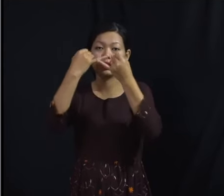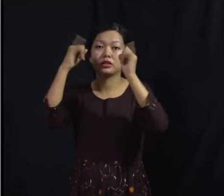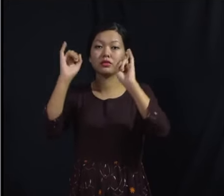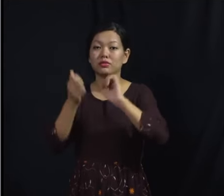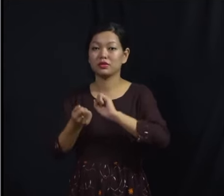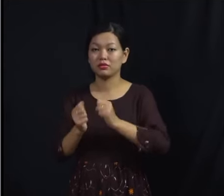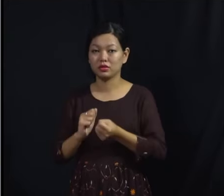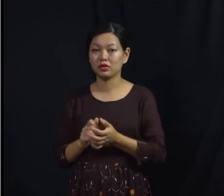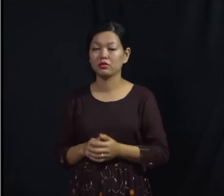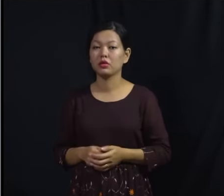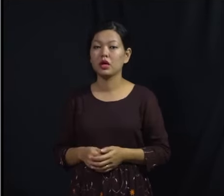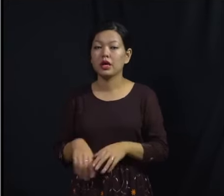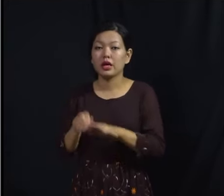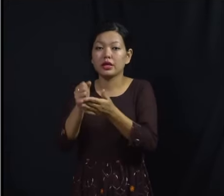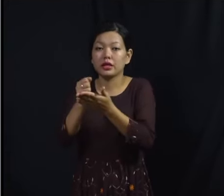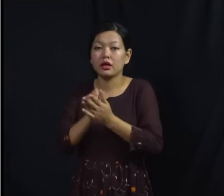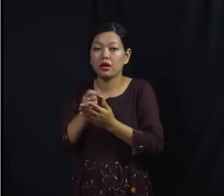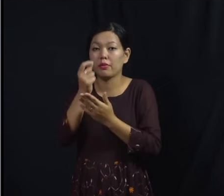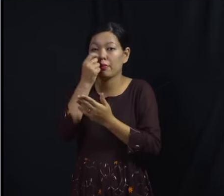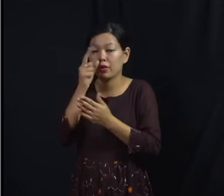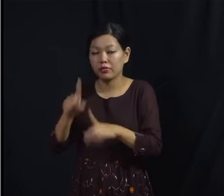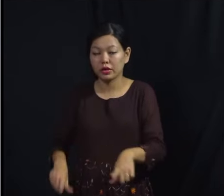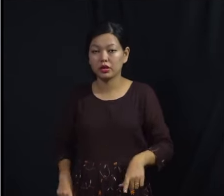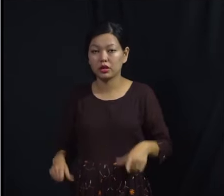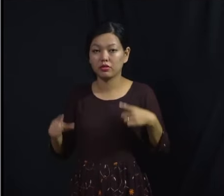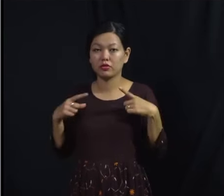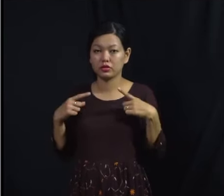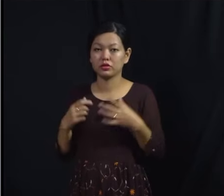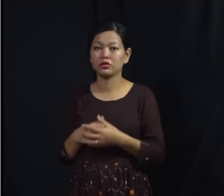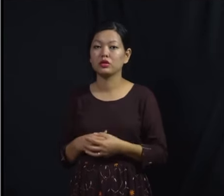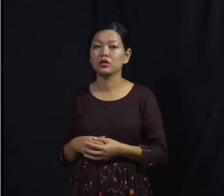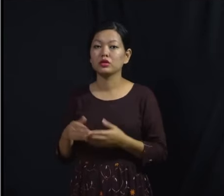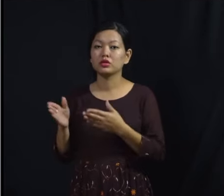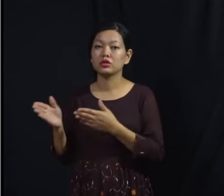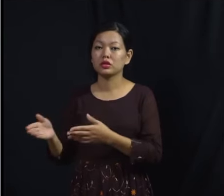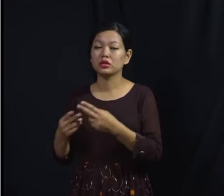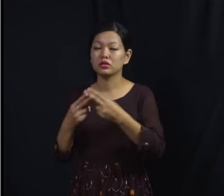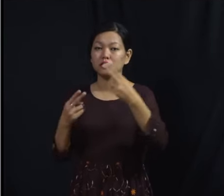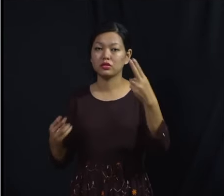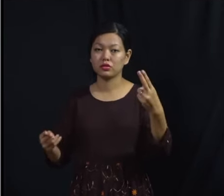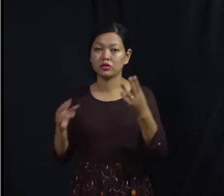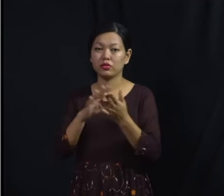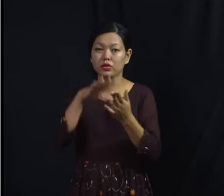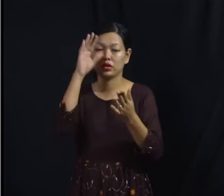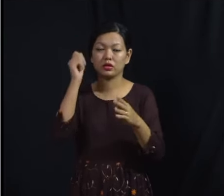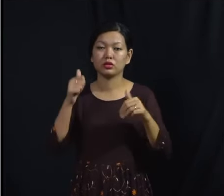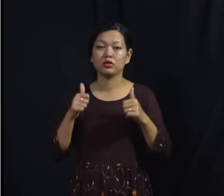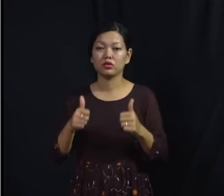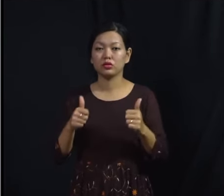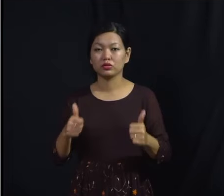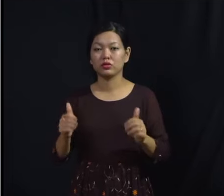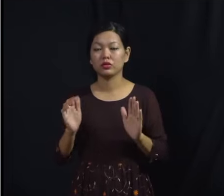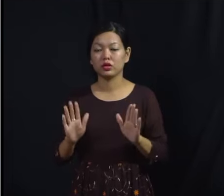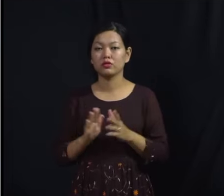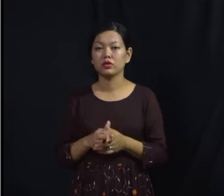of a stereotyped girl that we expect a young girl to be. So that is why we can say that she was indeed